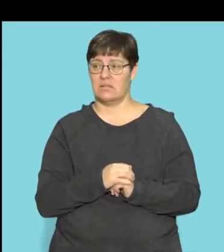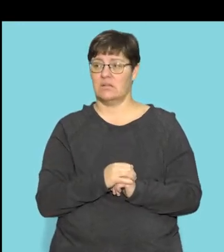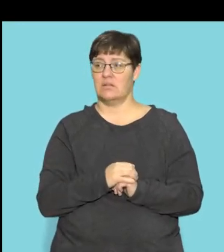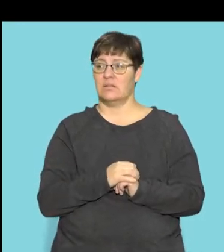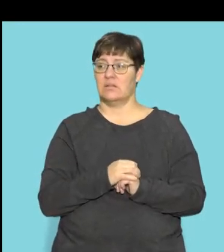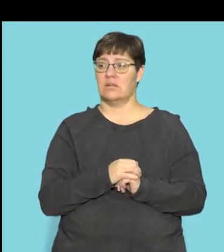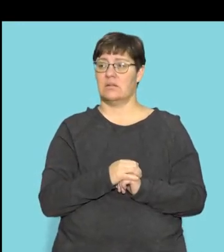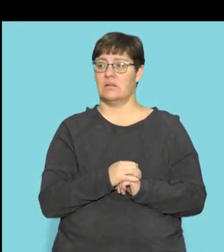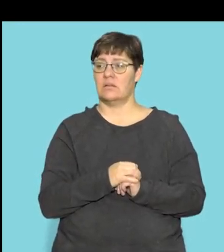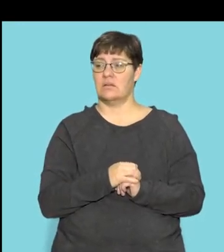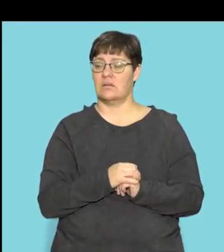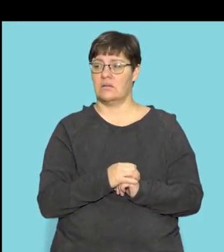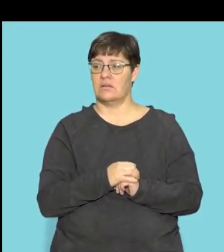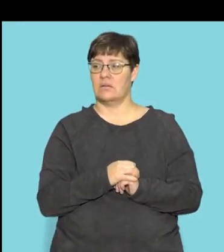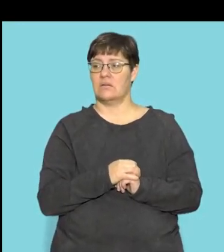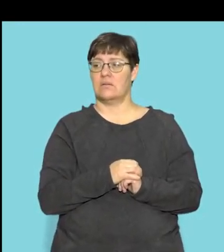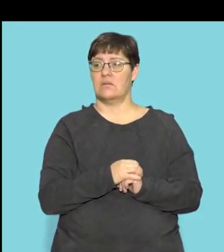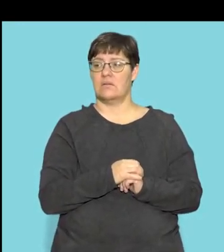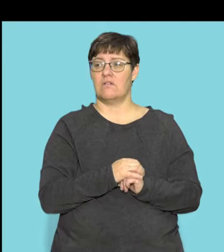the number of